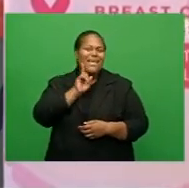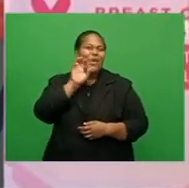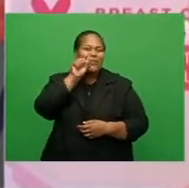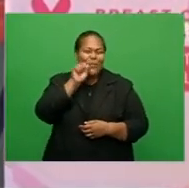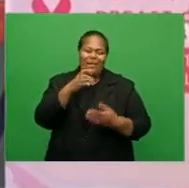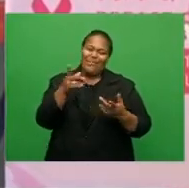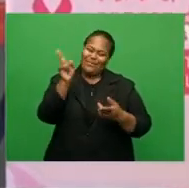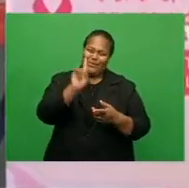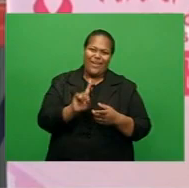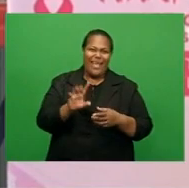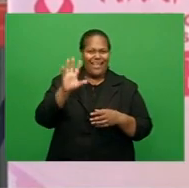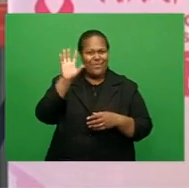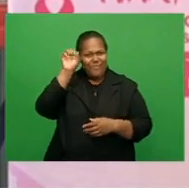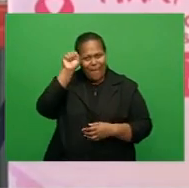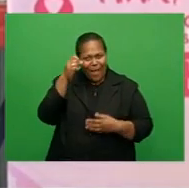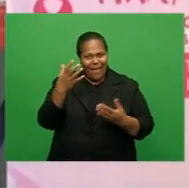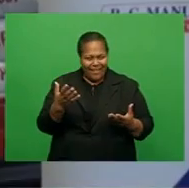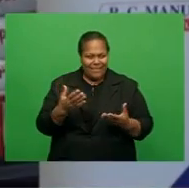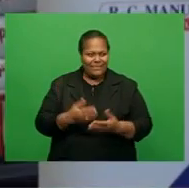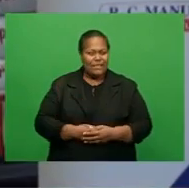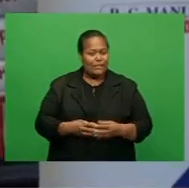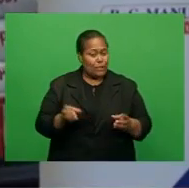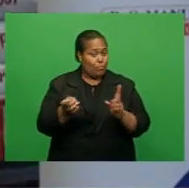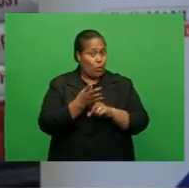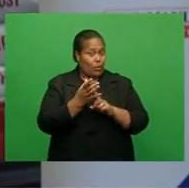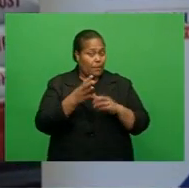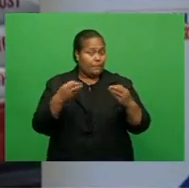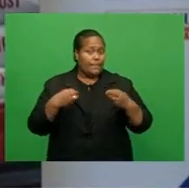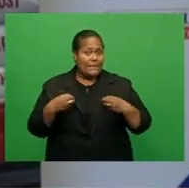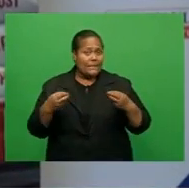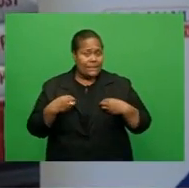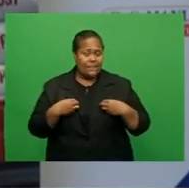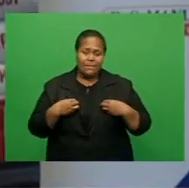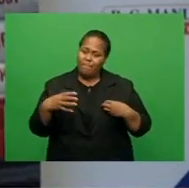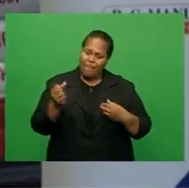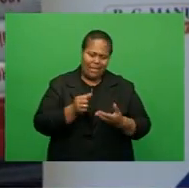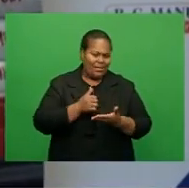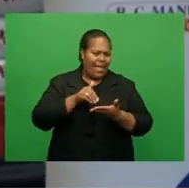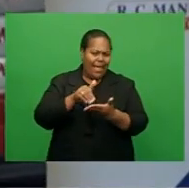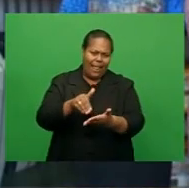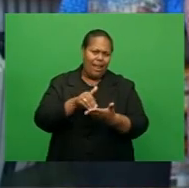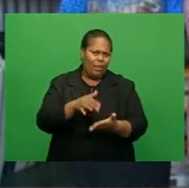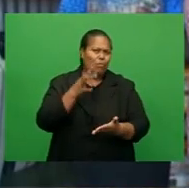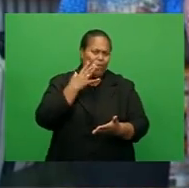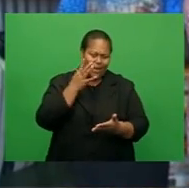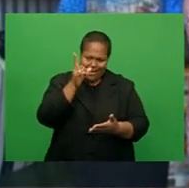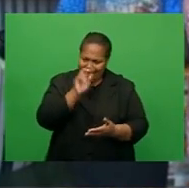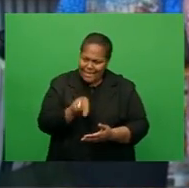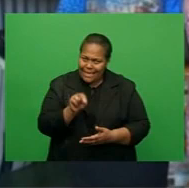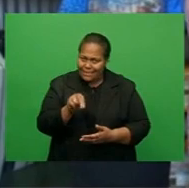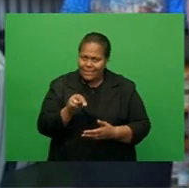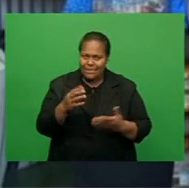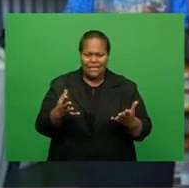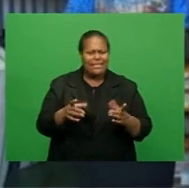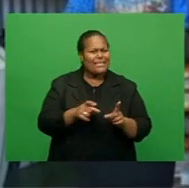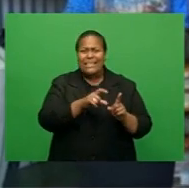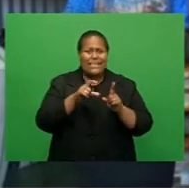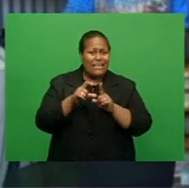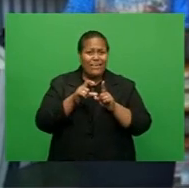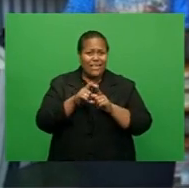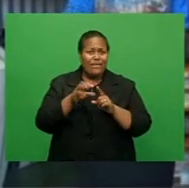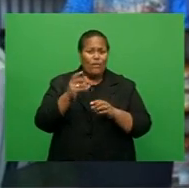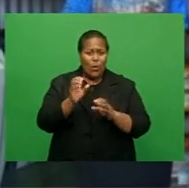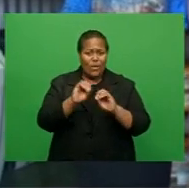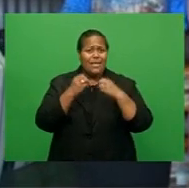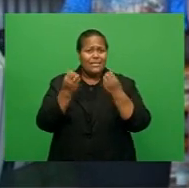says it is important for corporate entities to help out where possible. He says it is difficult for organisations such as the Fiji